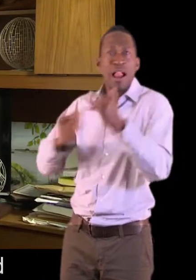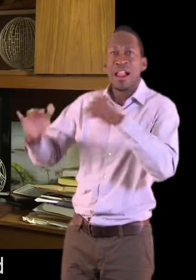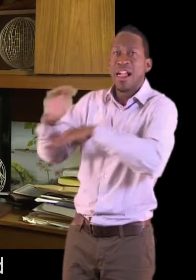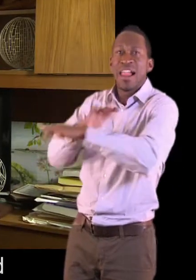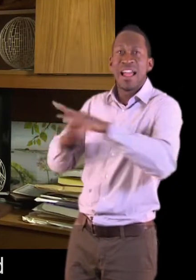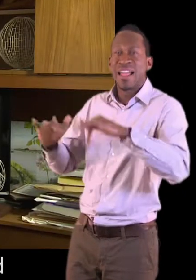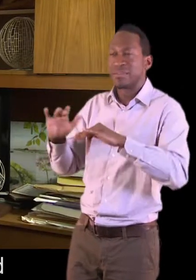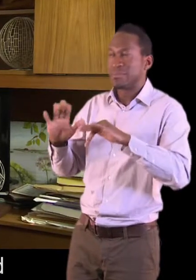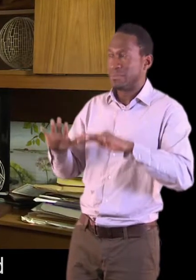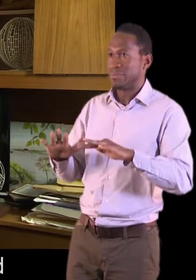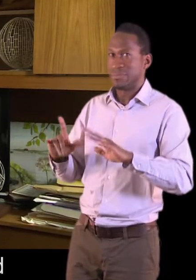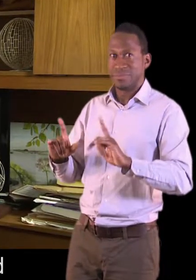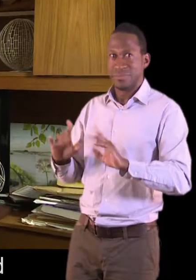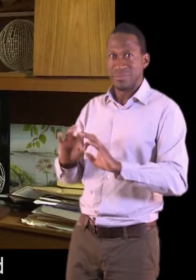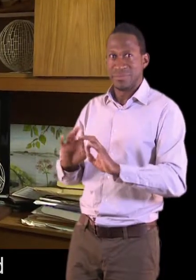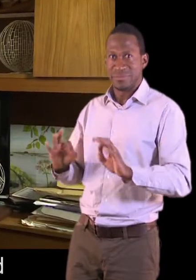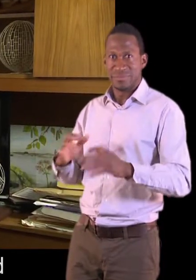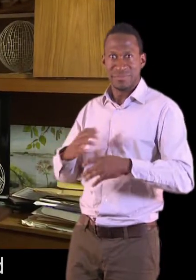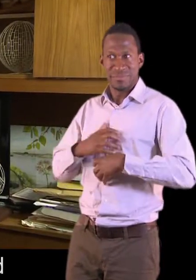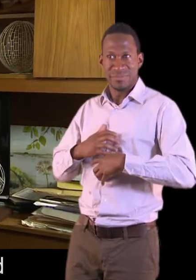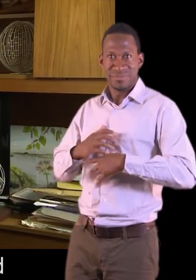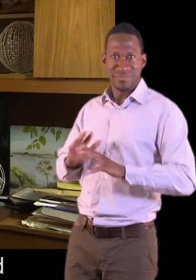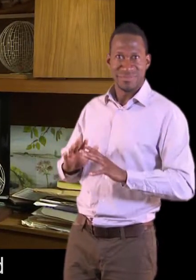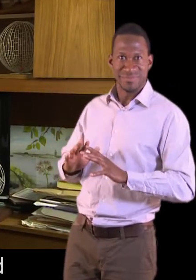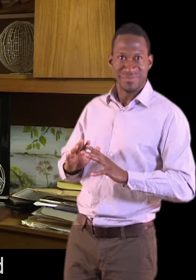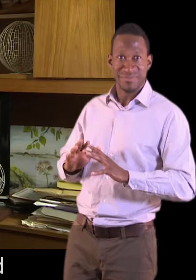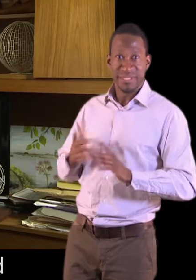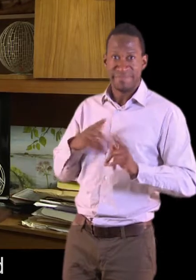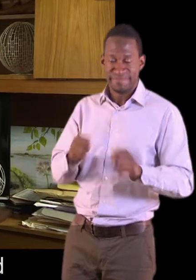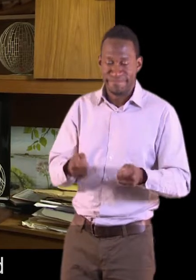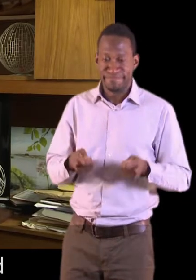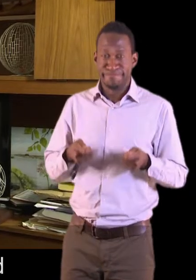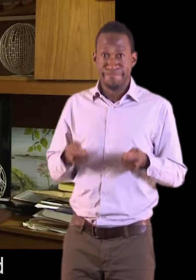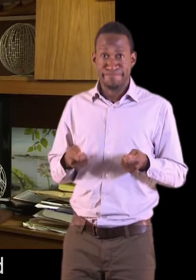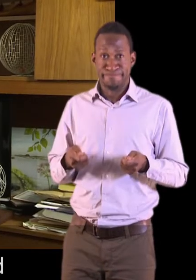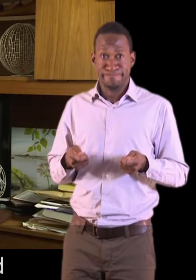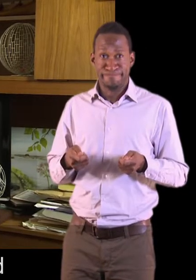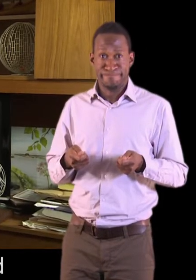I stood up with this blooming saucer. And